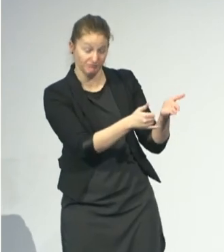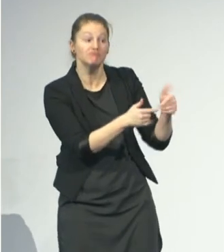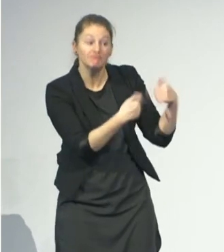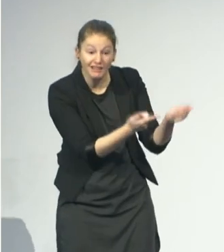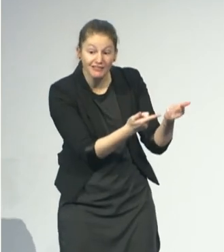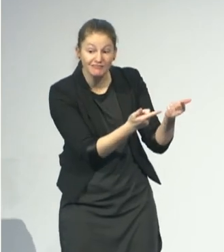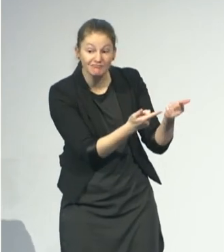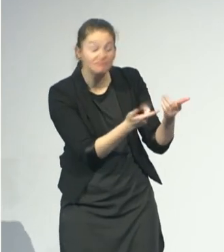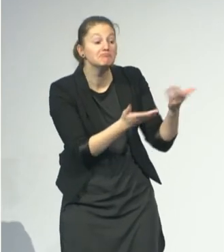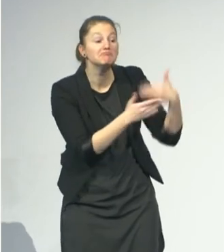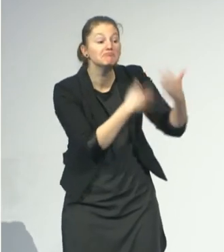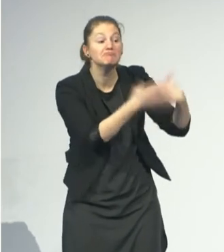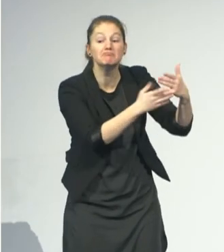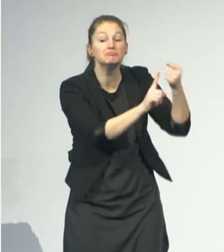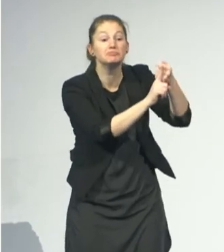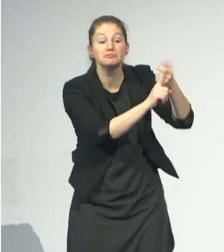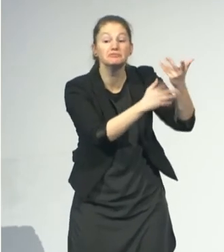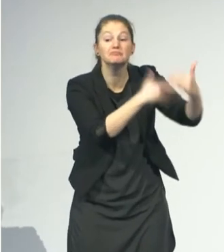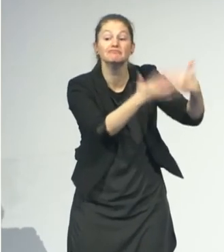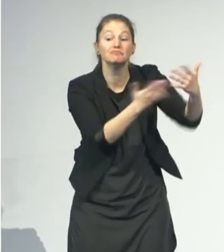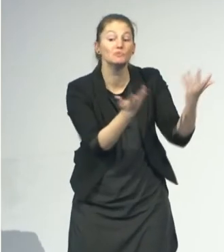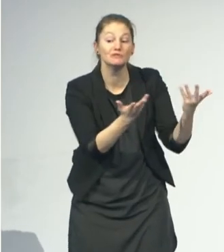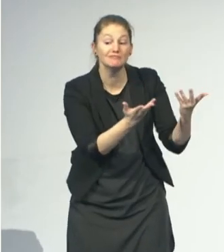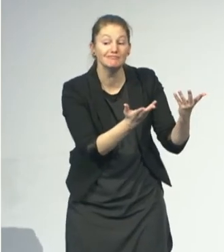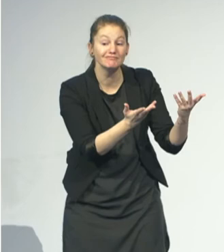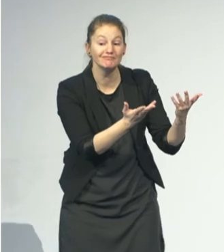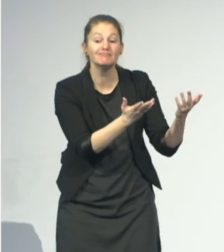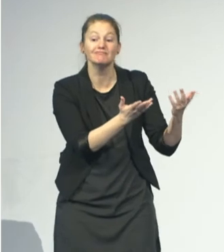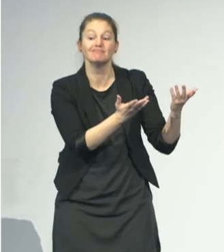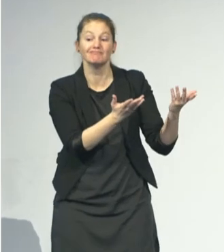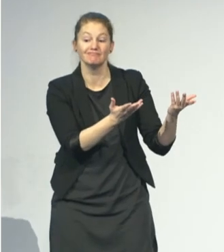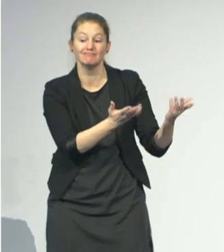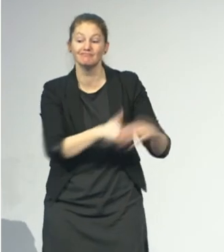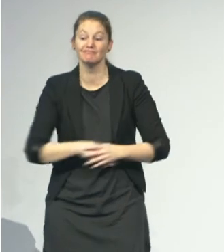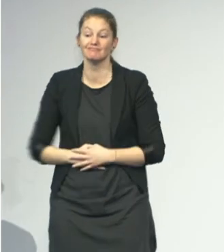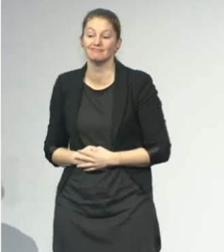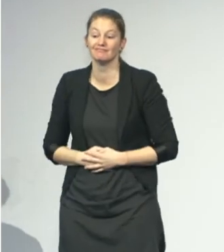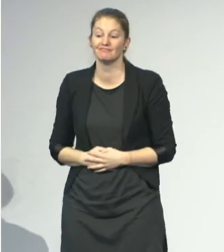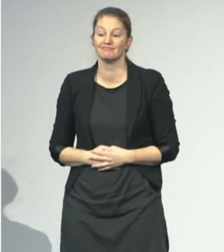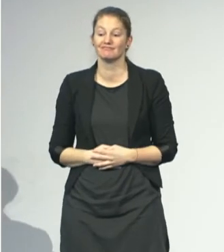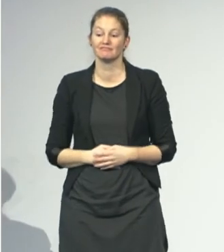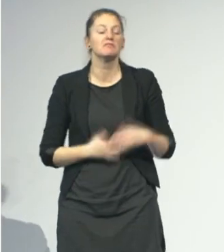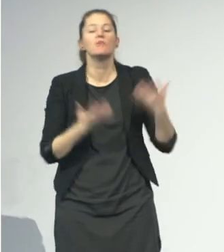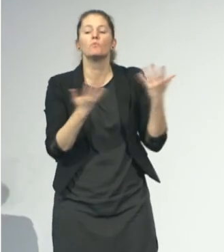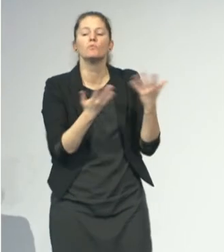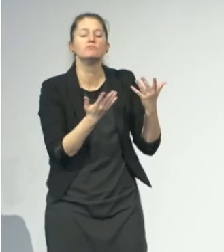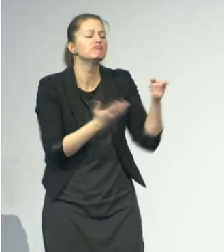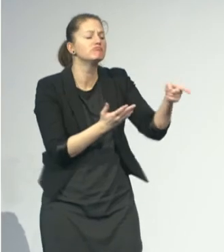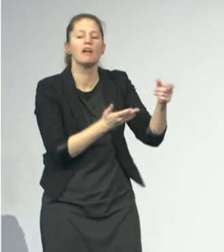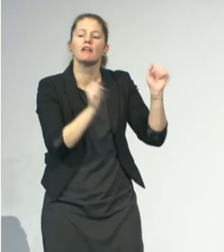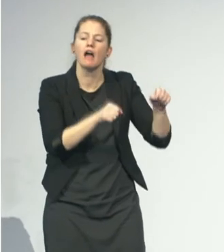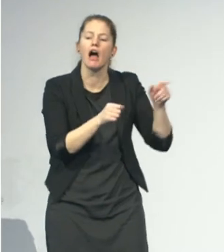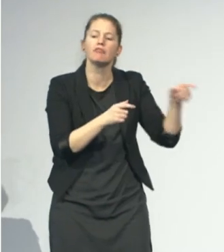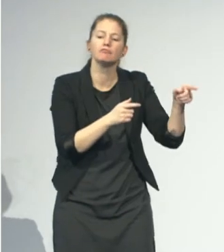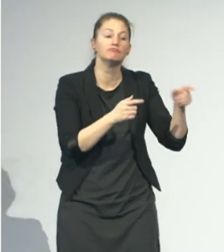you advise? It's going to be solicited advice. Would you give to conference goers and awardees?